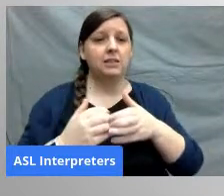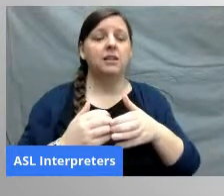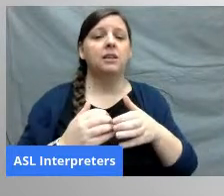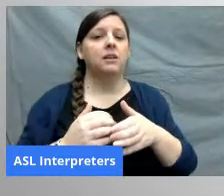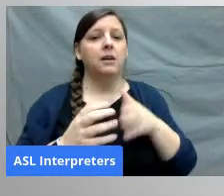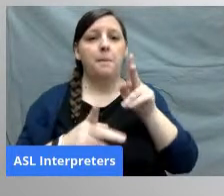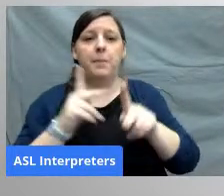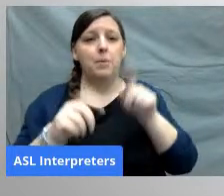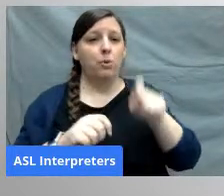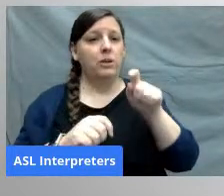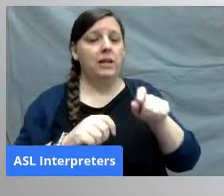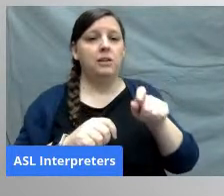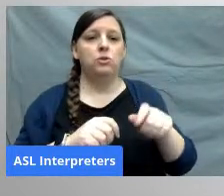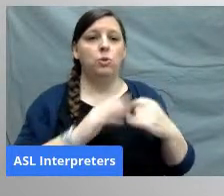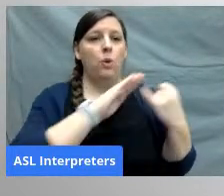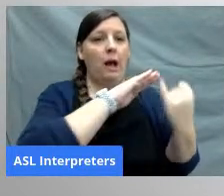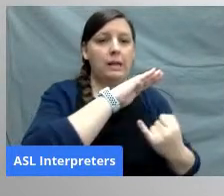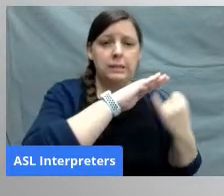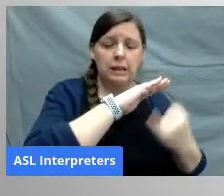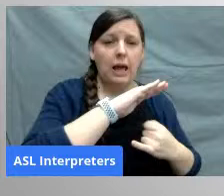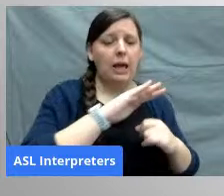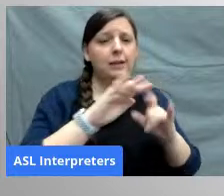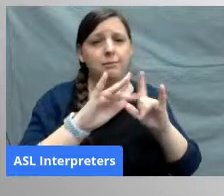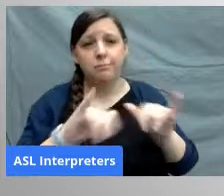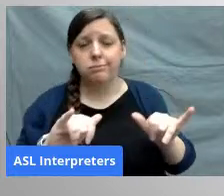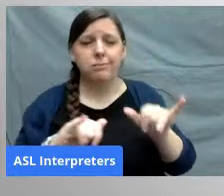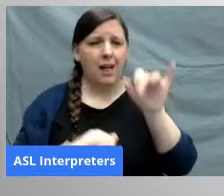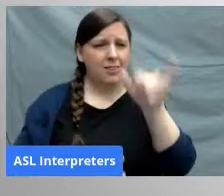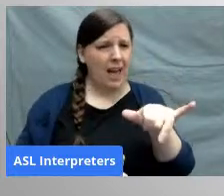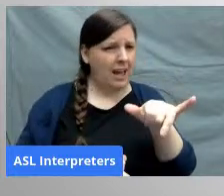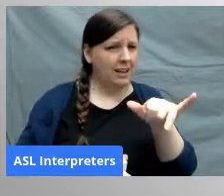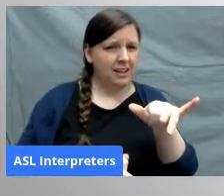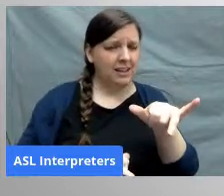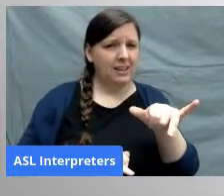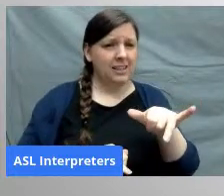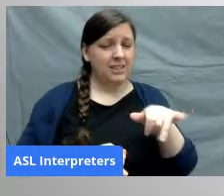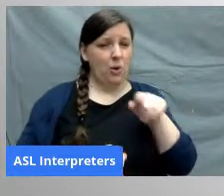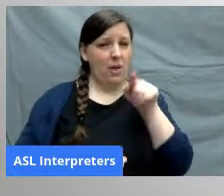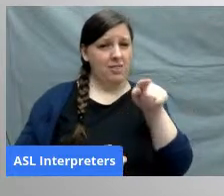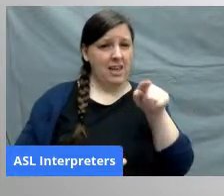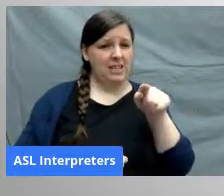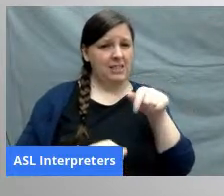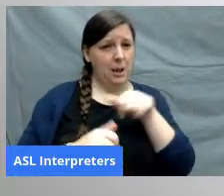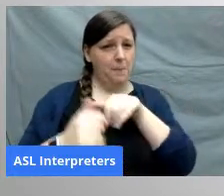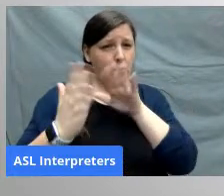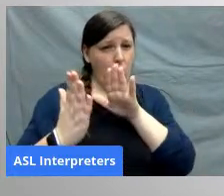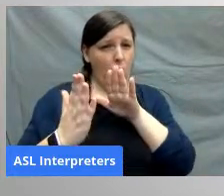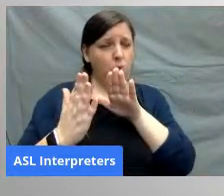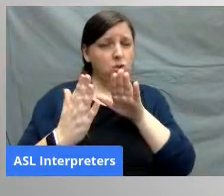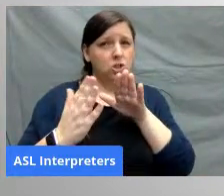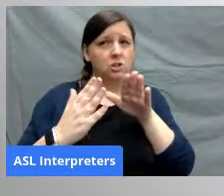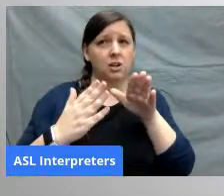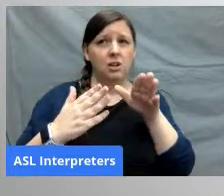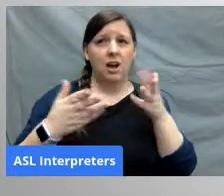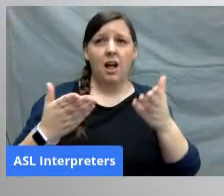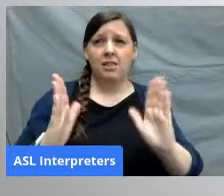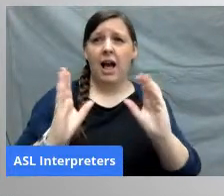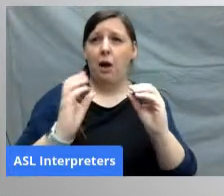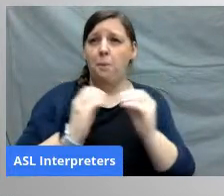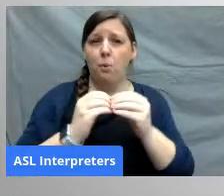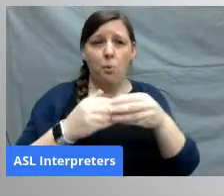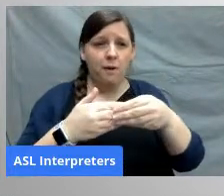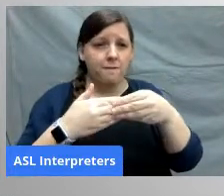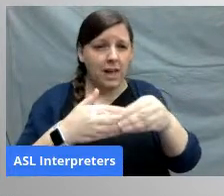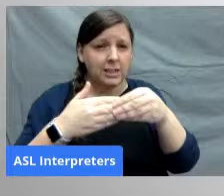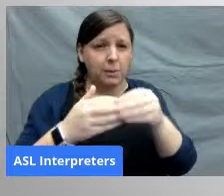and the quarantine was happening. Does this phased approach allow us more flexibility in that, or what do